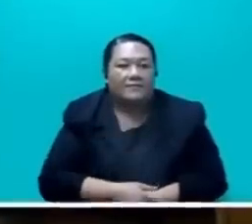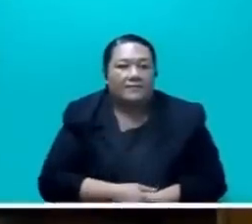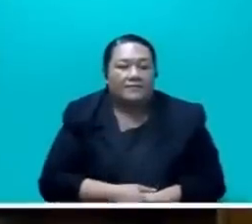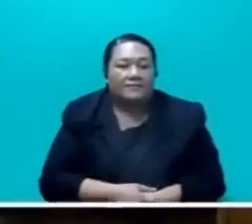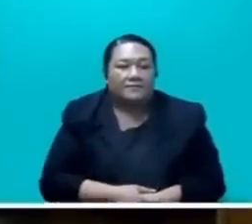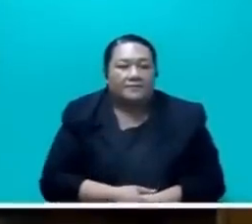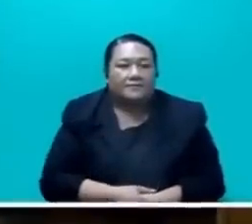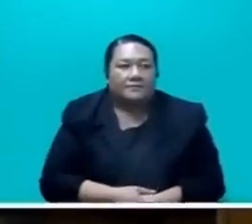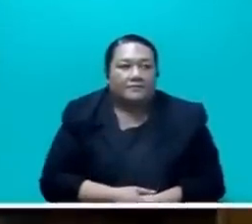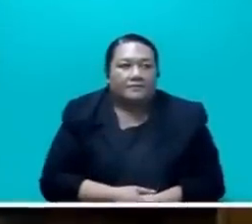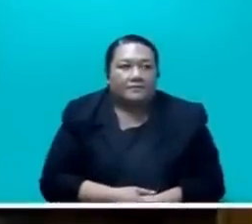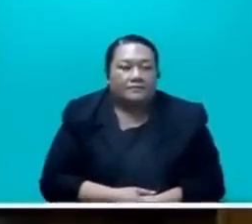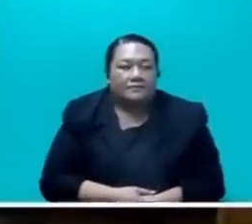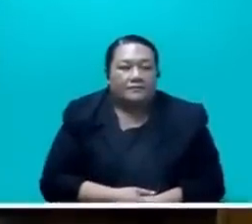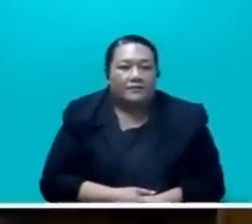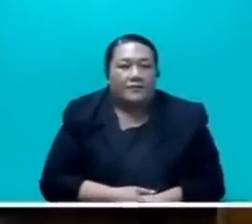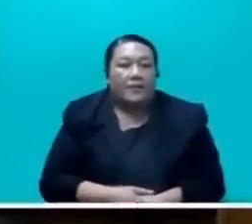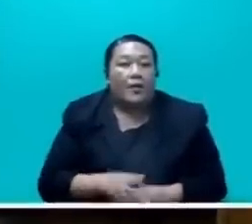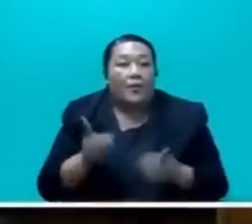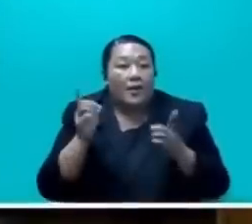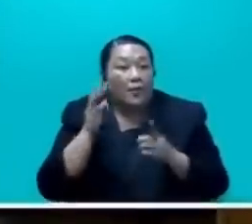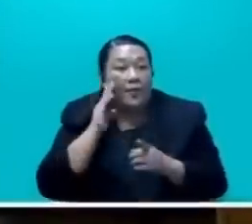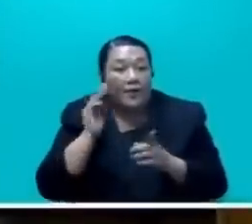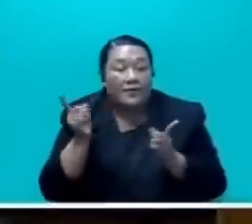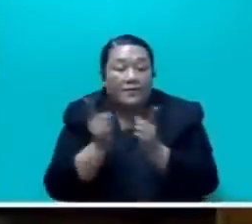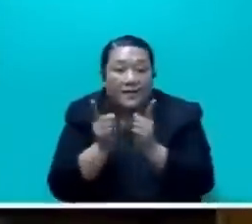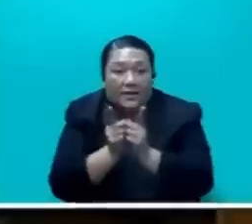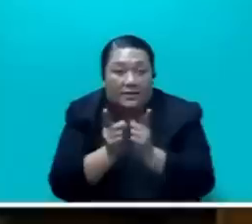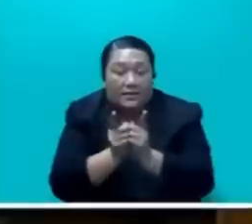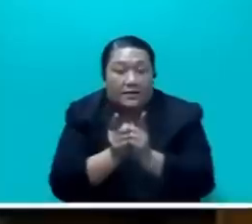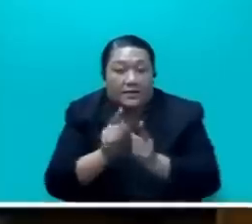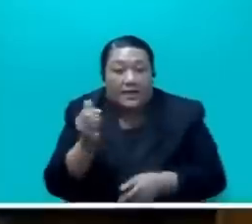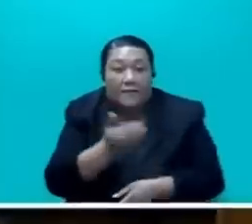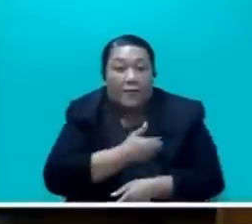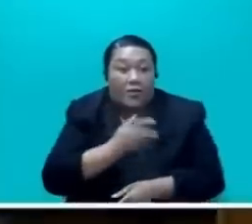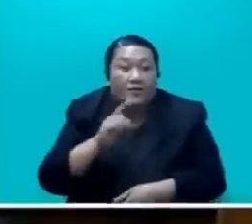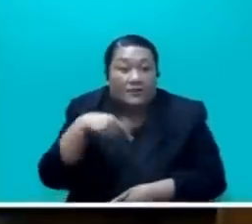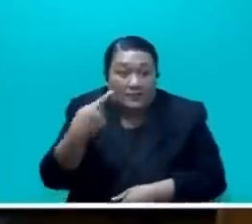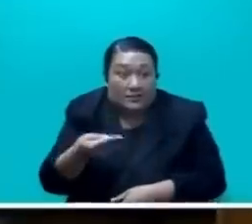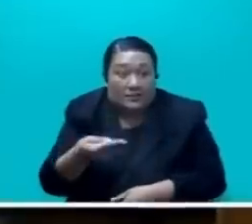And when we met the following morning, Philip told me, sir,